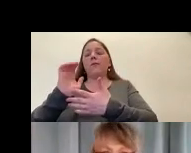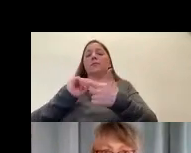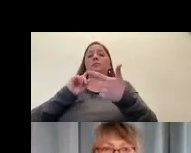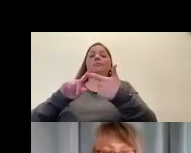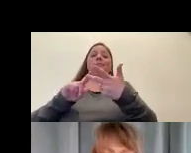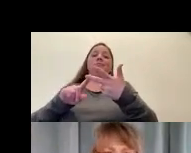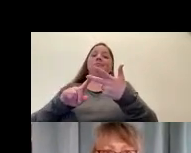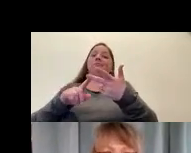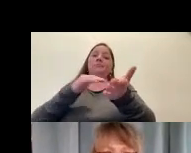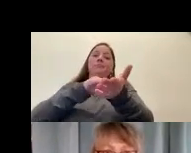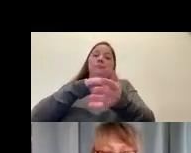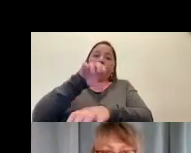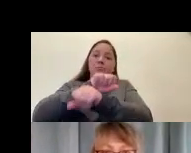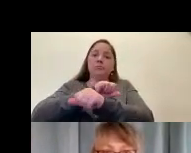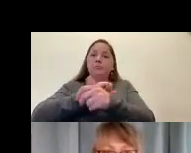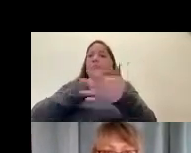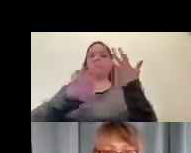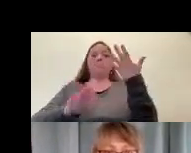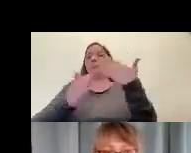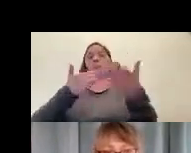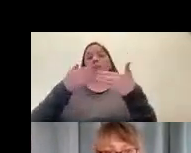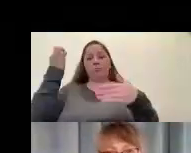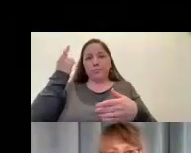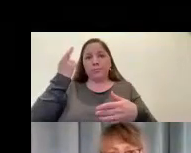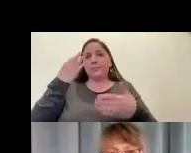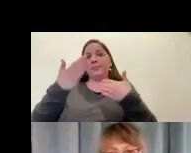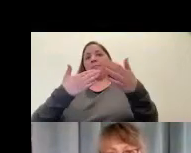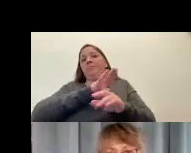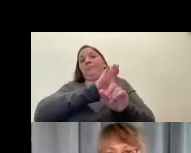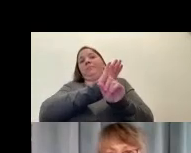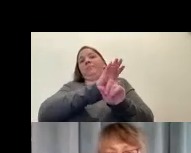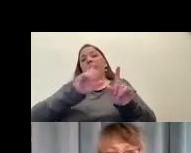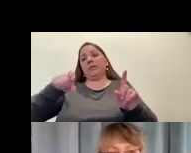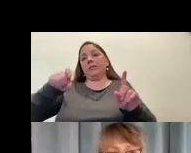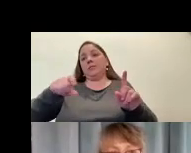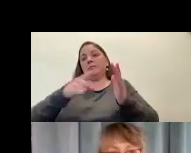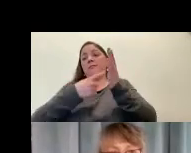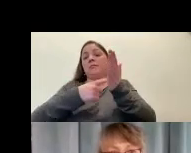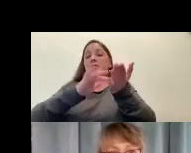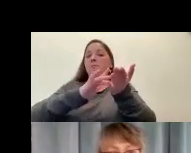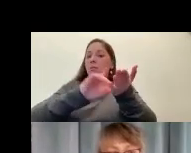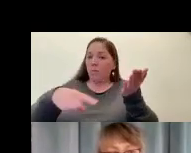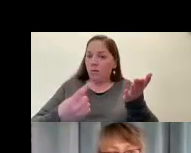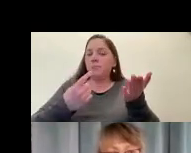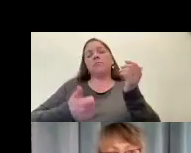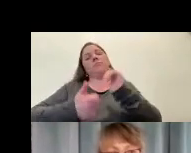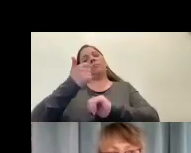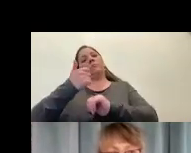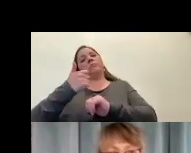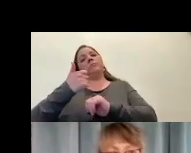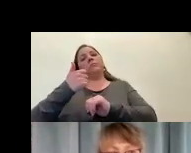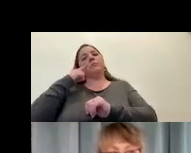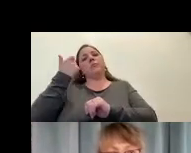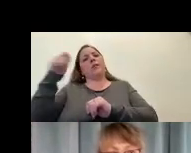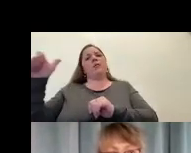doctor appointment, just for any purpose, depending on the needs. Some are just medical. Most of the time, I would say it's for any